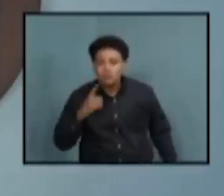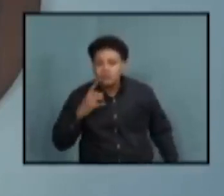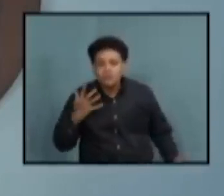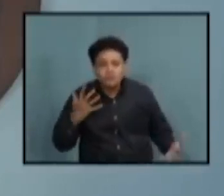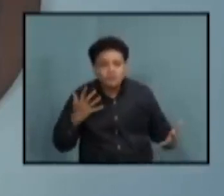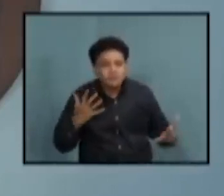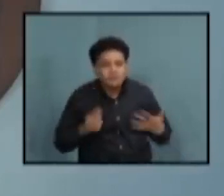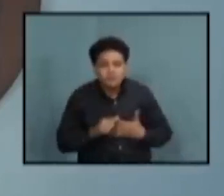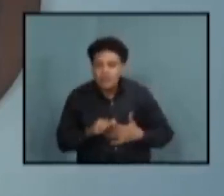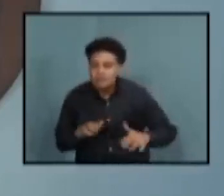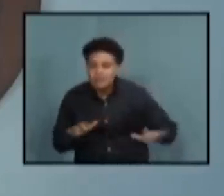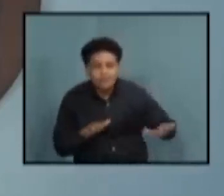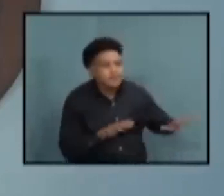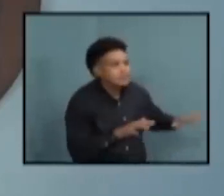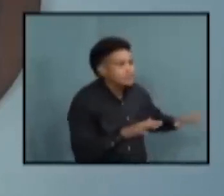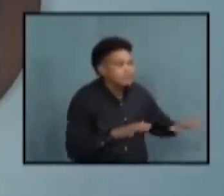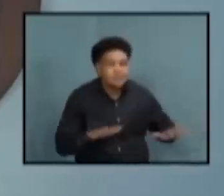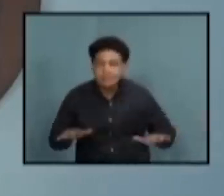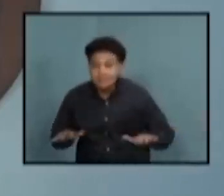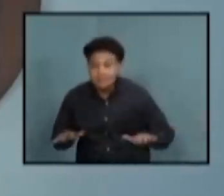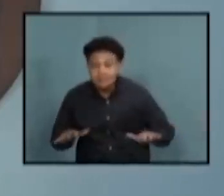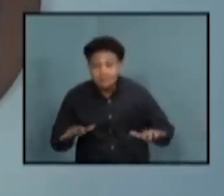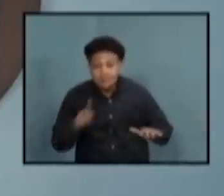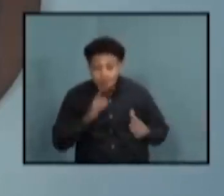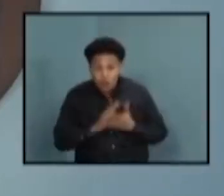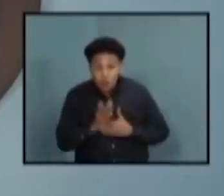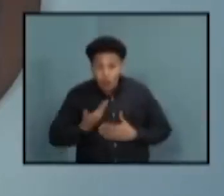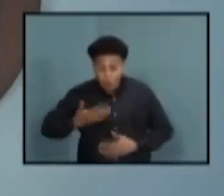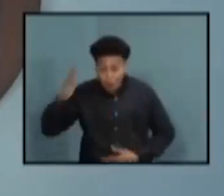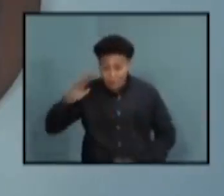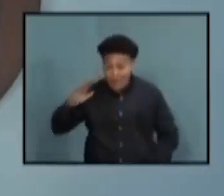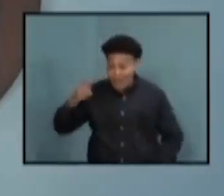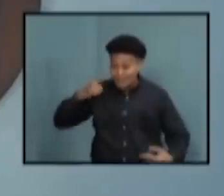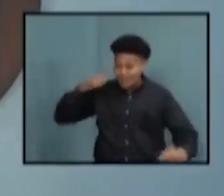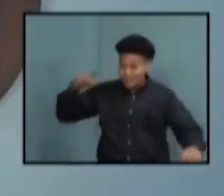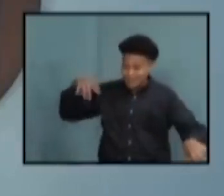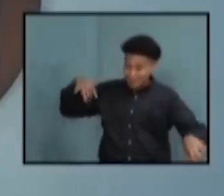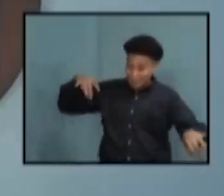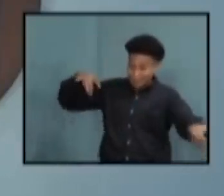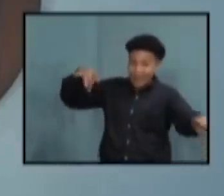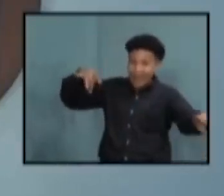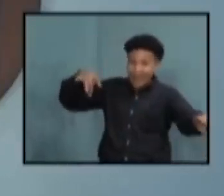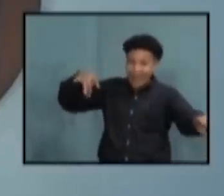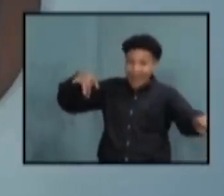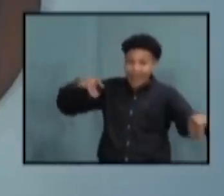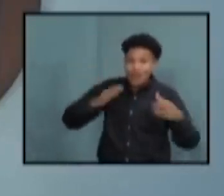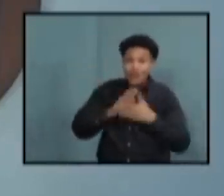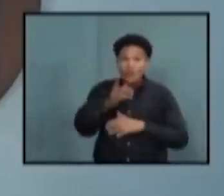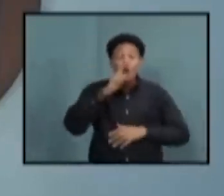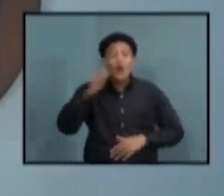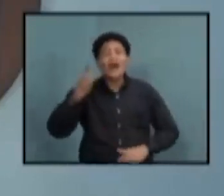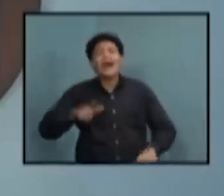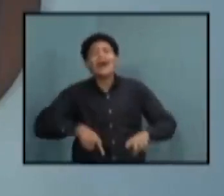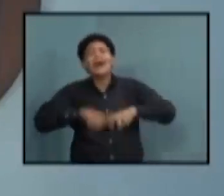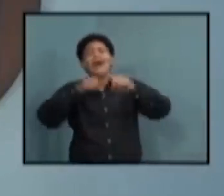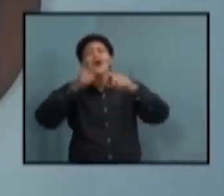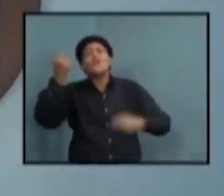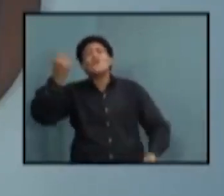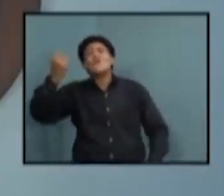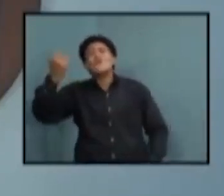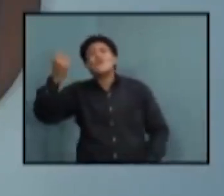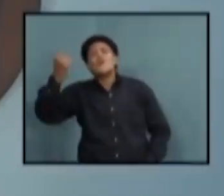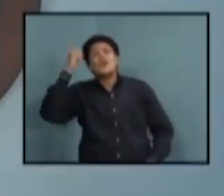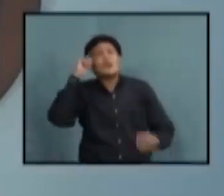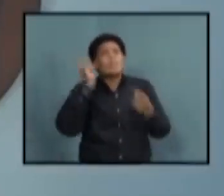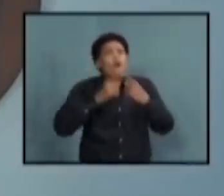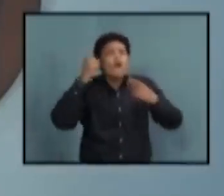happening is that by virtue of our past success, by virtue of delaying this point